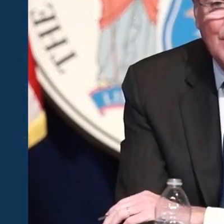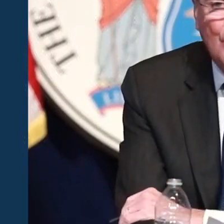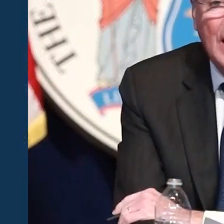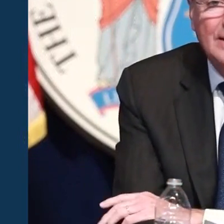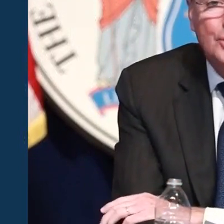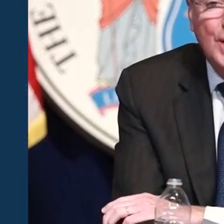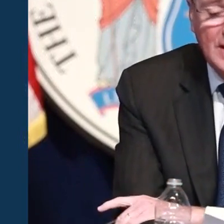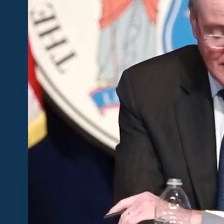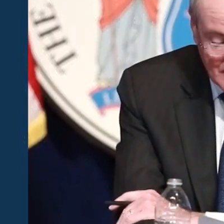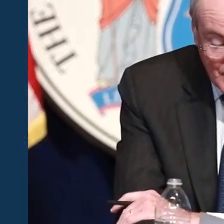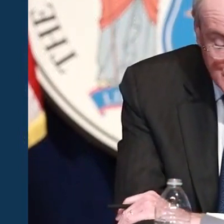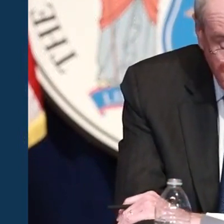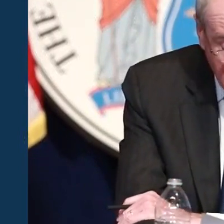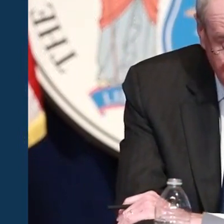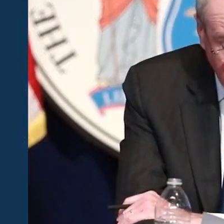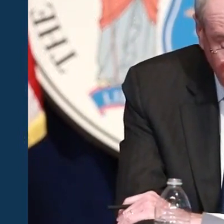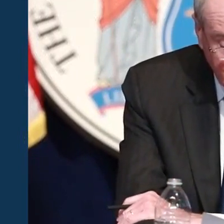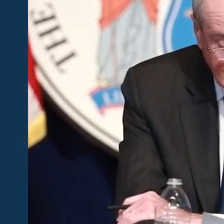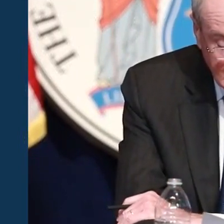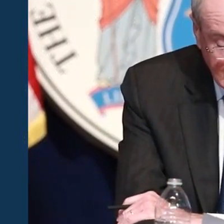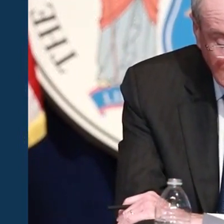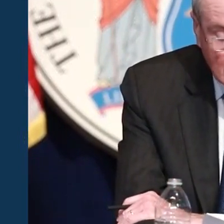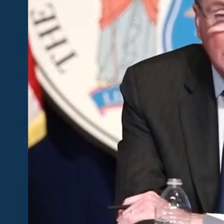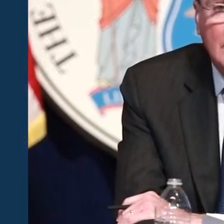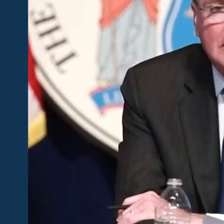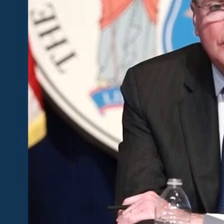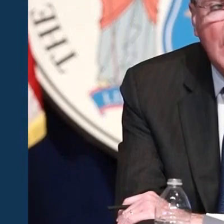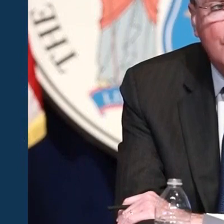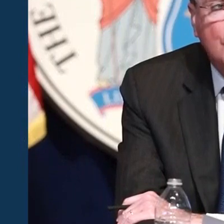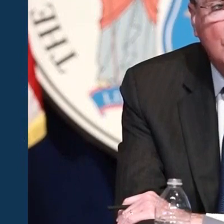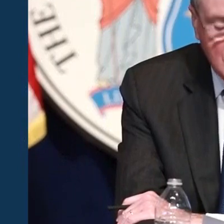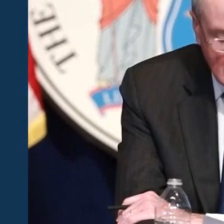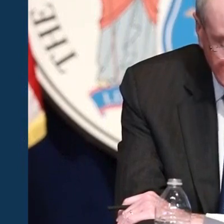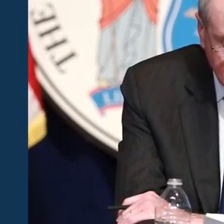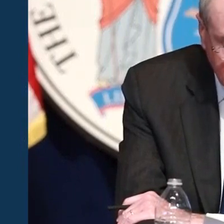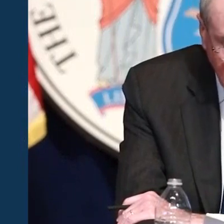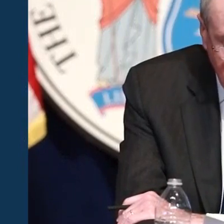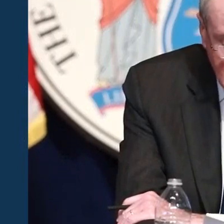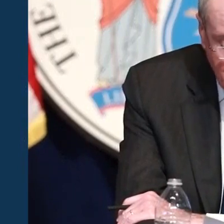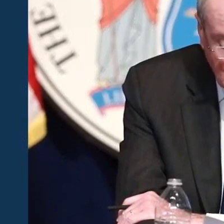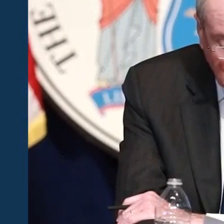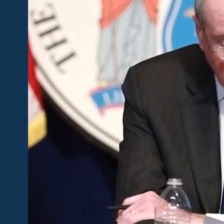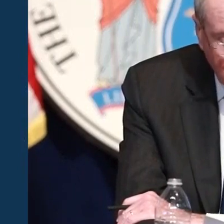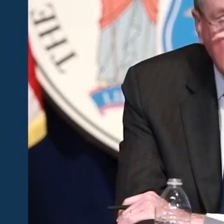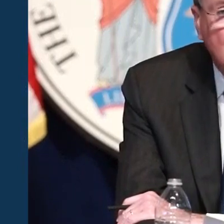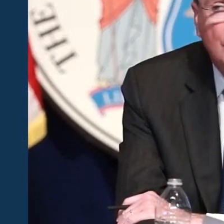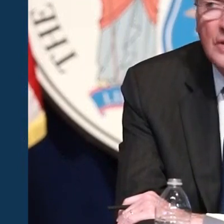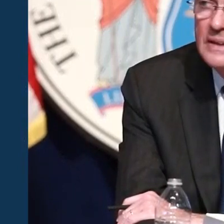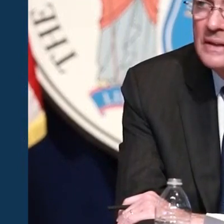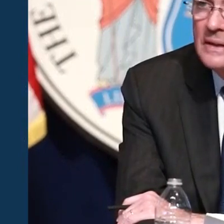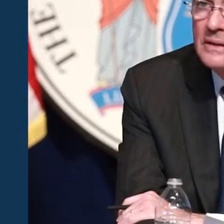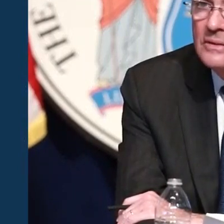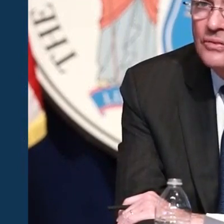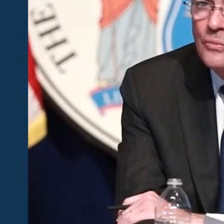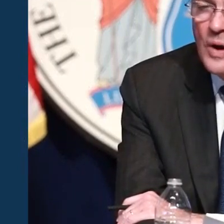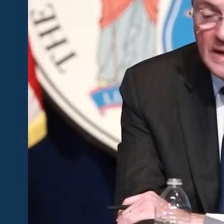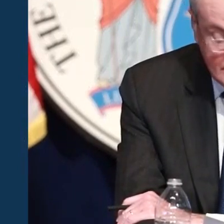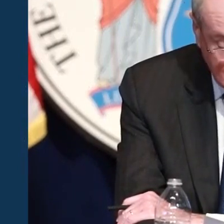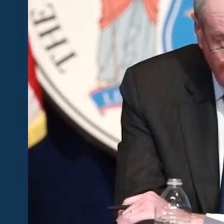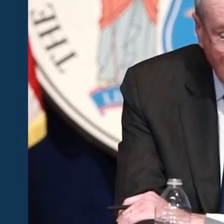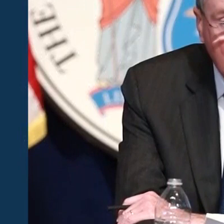to be as light a shade as possible. And our collective efforts have taken many parts of the state, as I said,